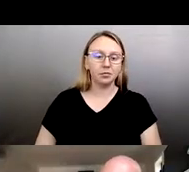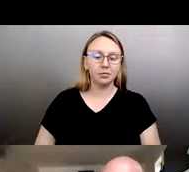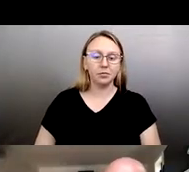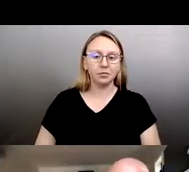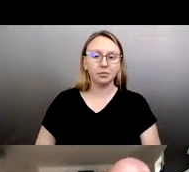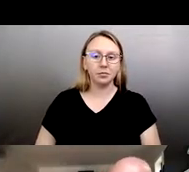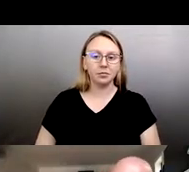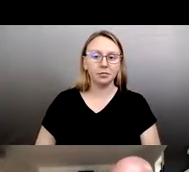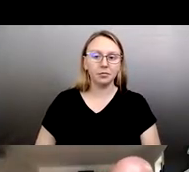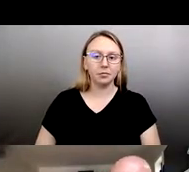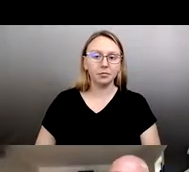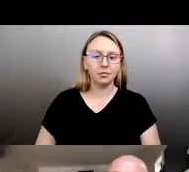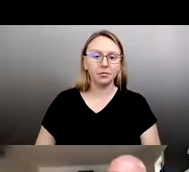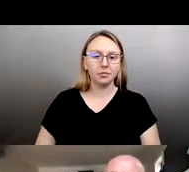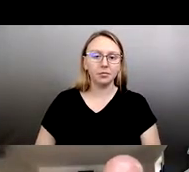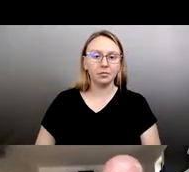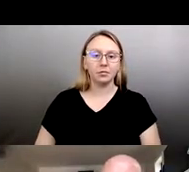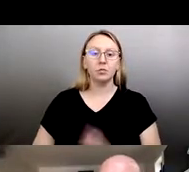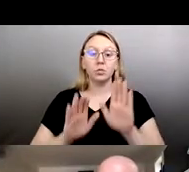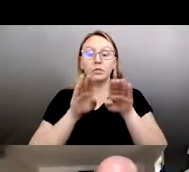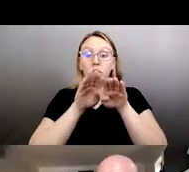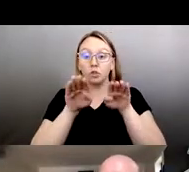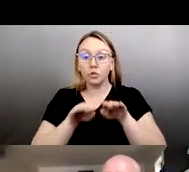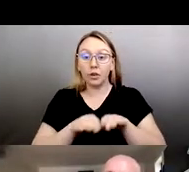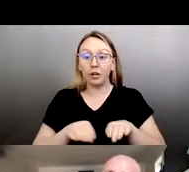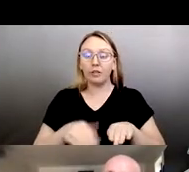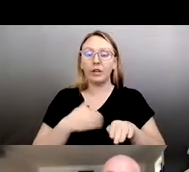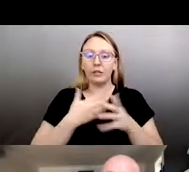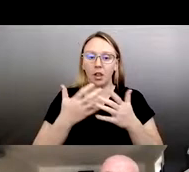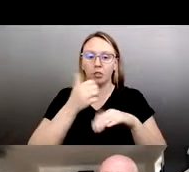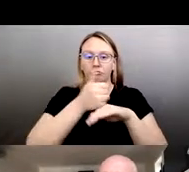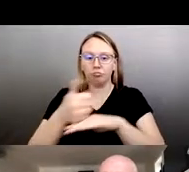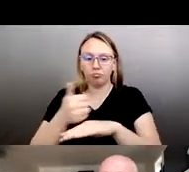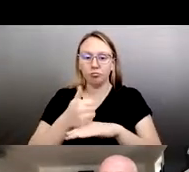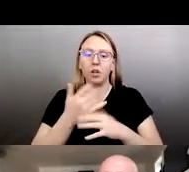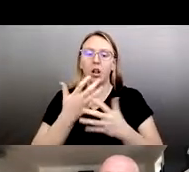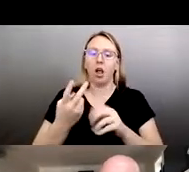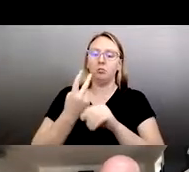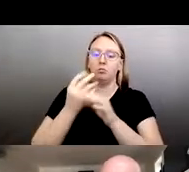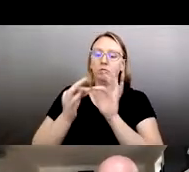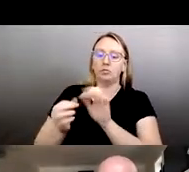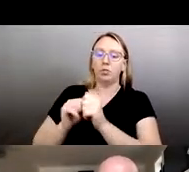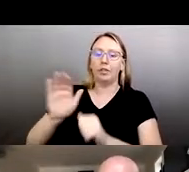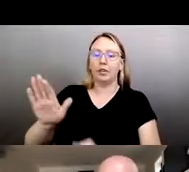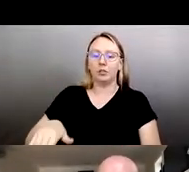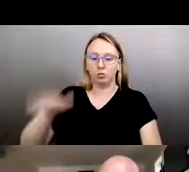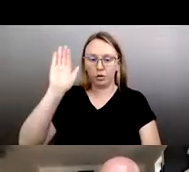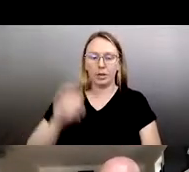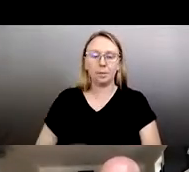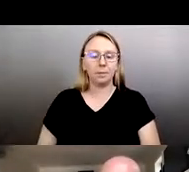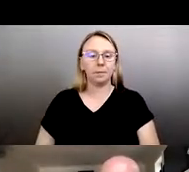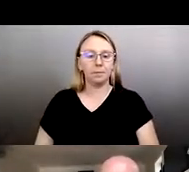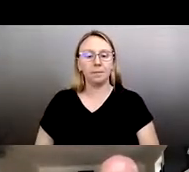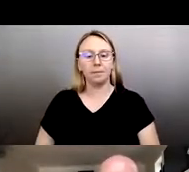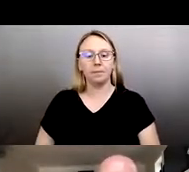And this great shelf that Roger filled with objects, a lot of which kind of harken back to his own childhood. Things that perhaps he grew up with or